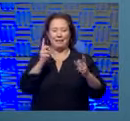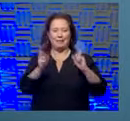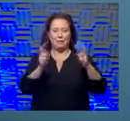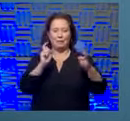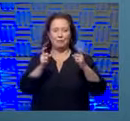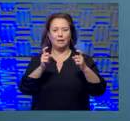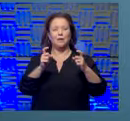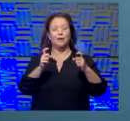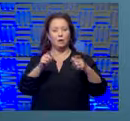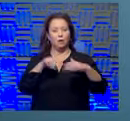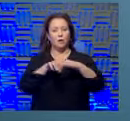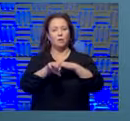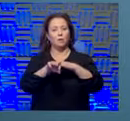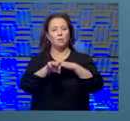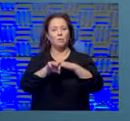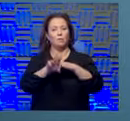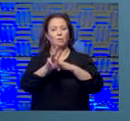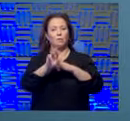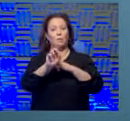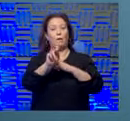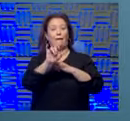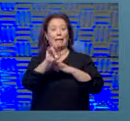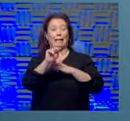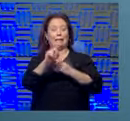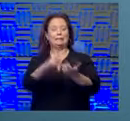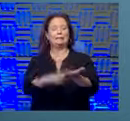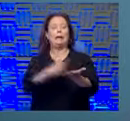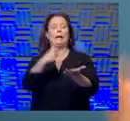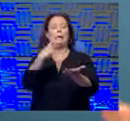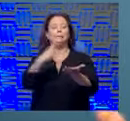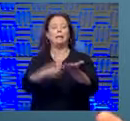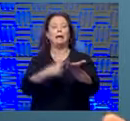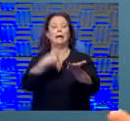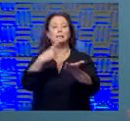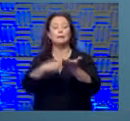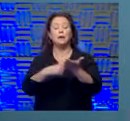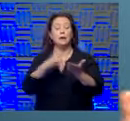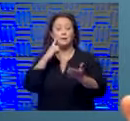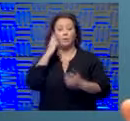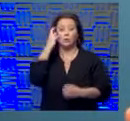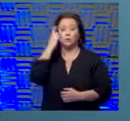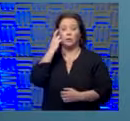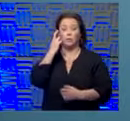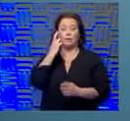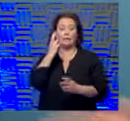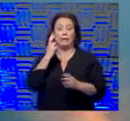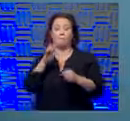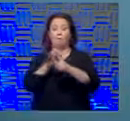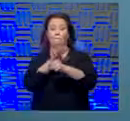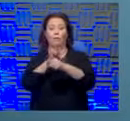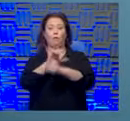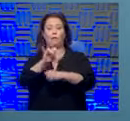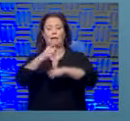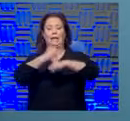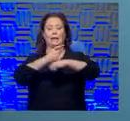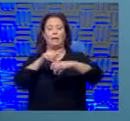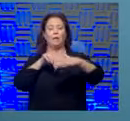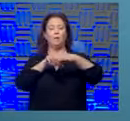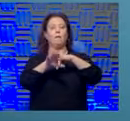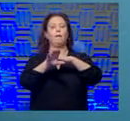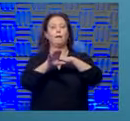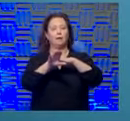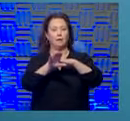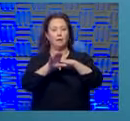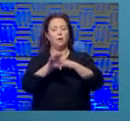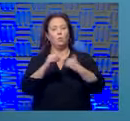to allow for walk-ins sometimes. But if we, for some reason, have a full appointment schedule that day and there's a walk-in that comes in,